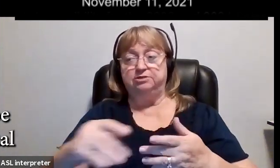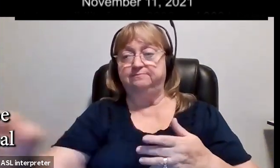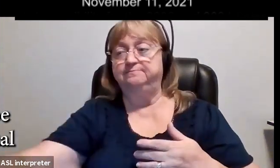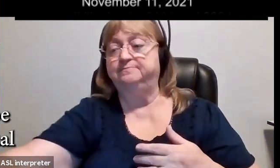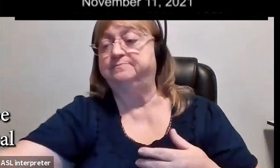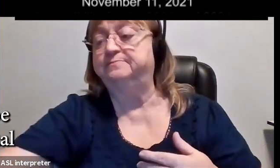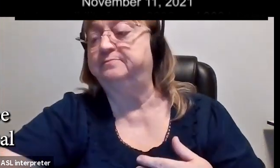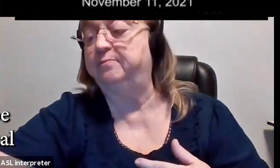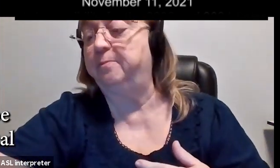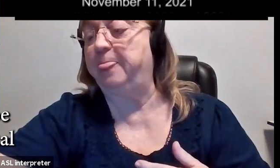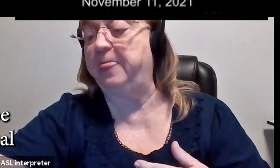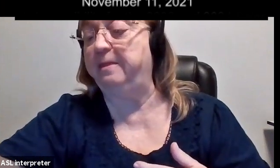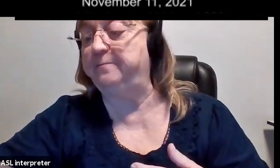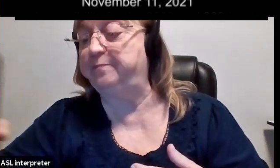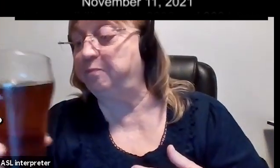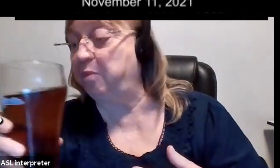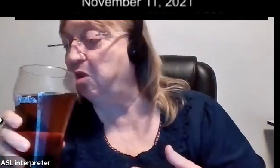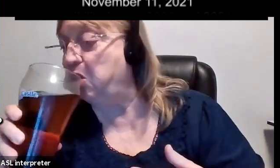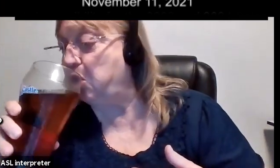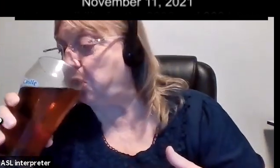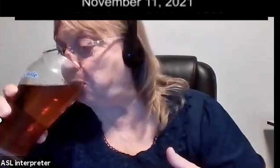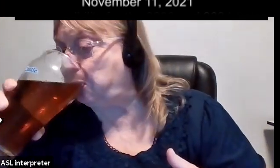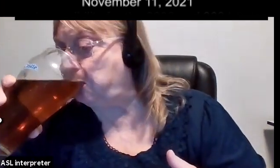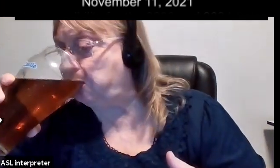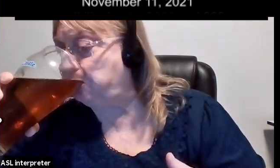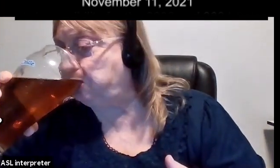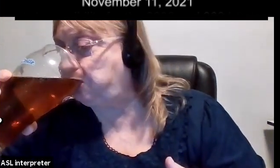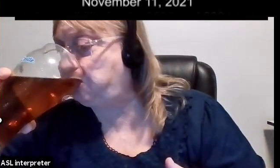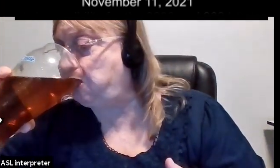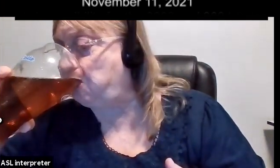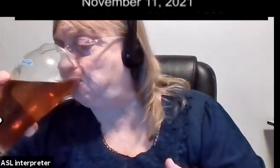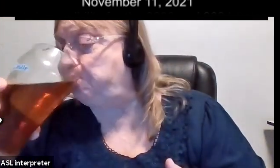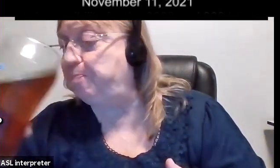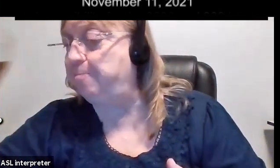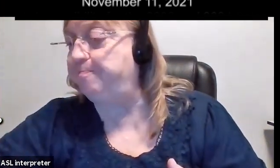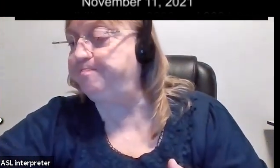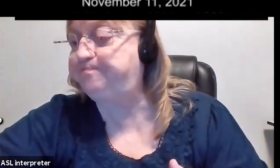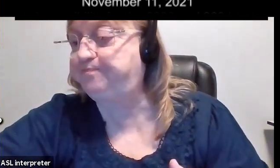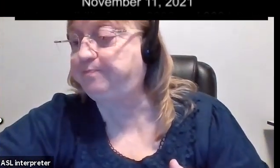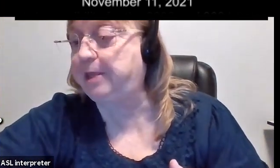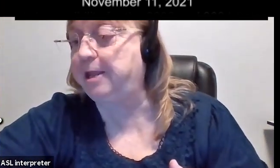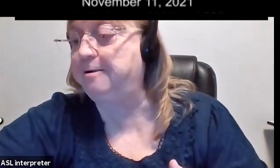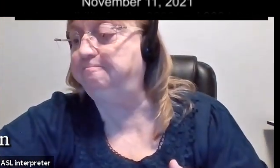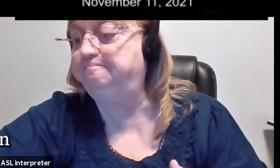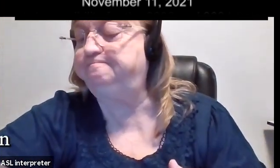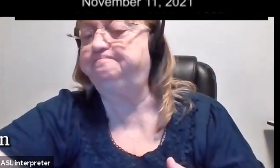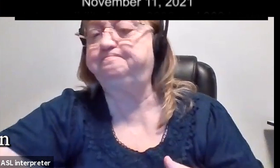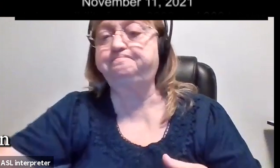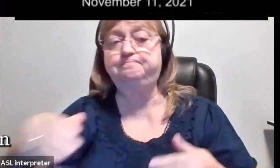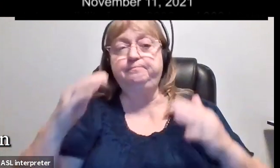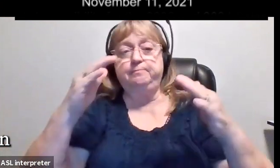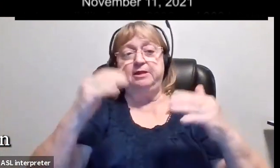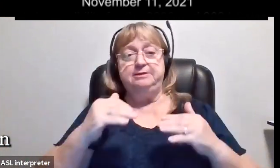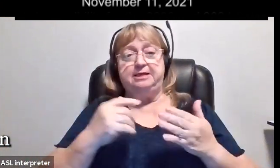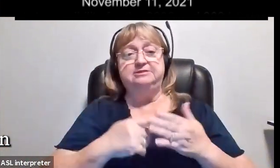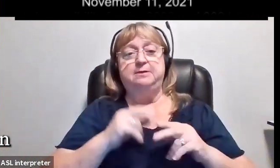I'm going to be talking about is building individual slides. And Elias et al. Talks about this, they call it the slide piece. So we're